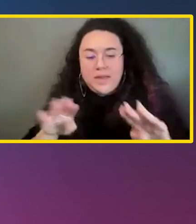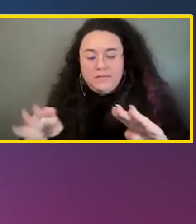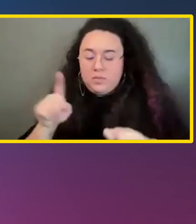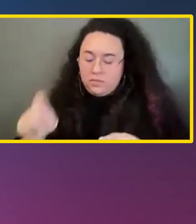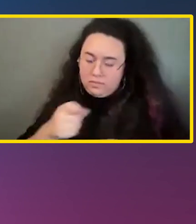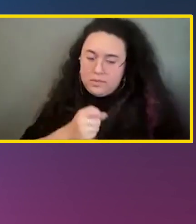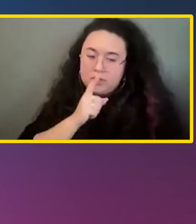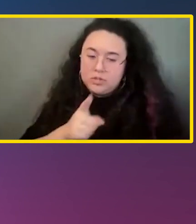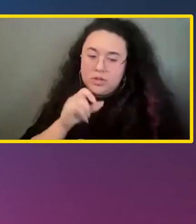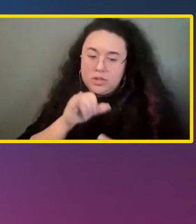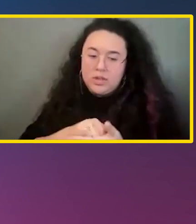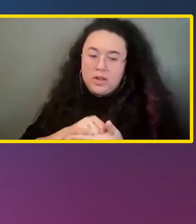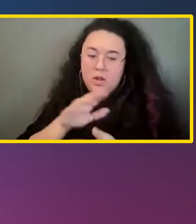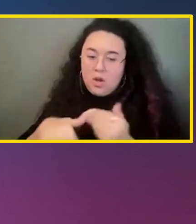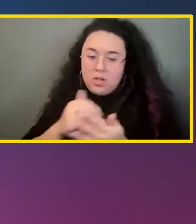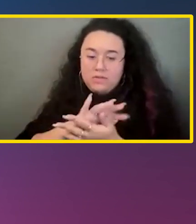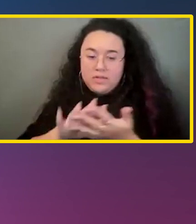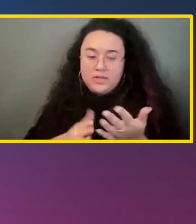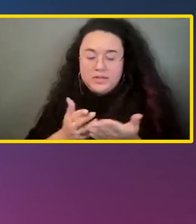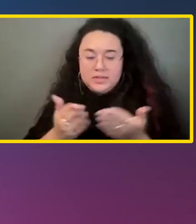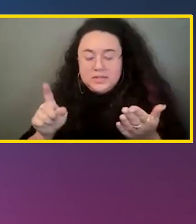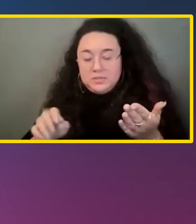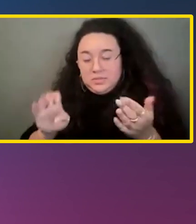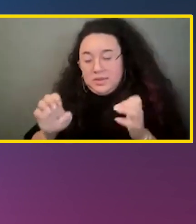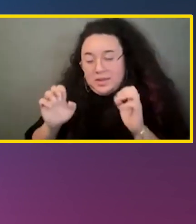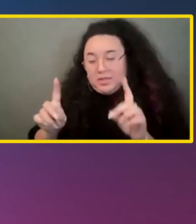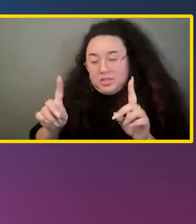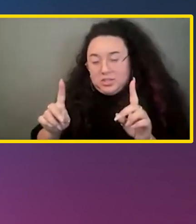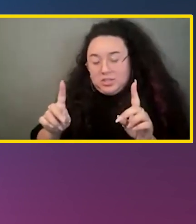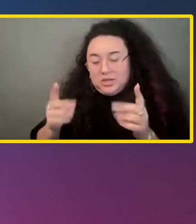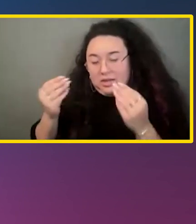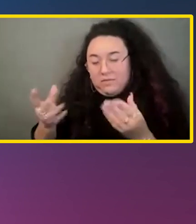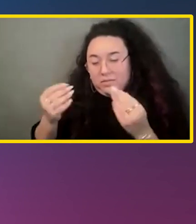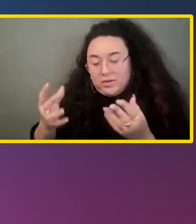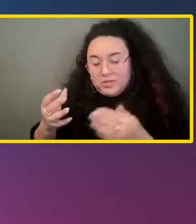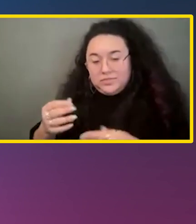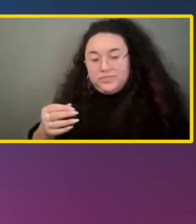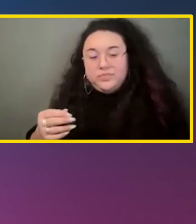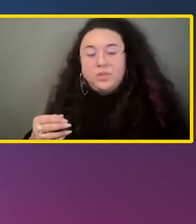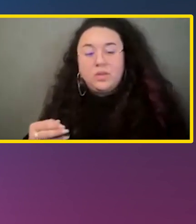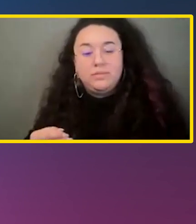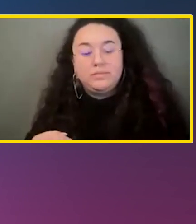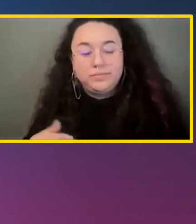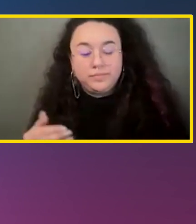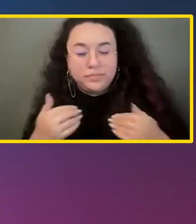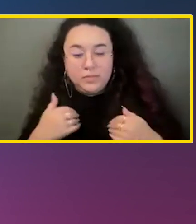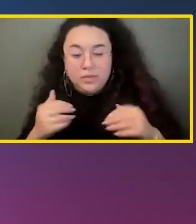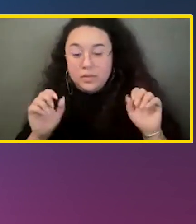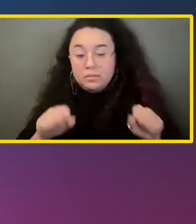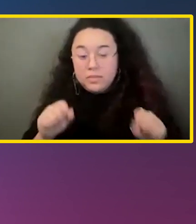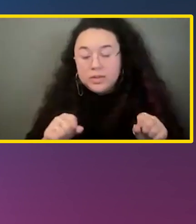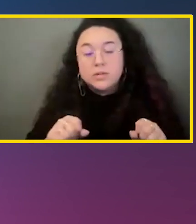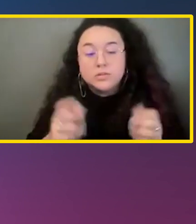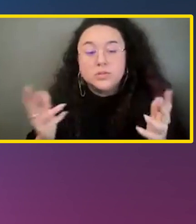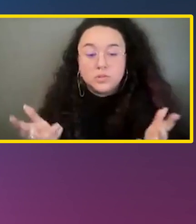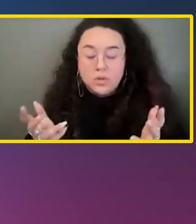make sure that all of these things that are supposed to be educational, informational, have an ability so that